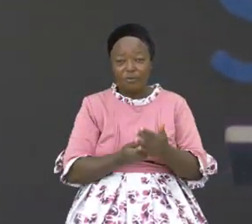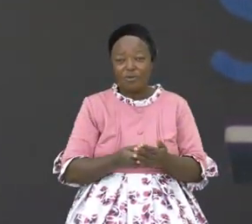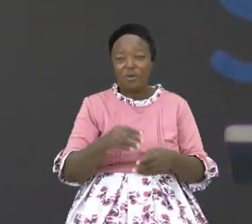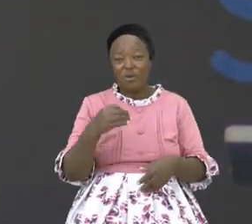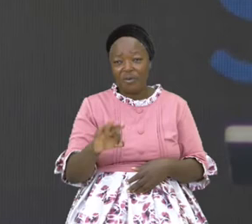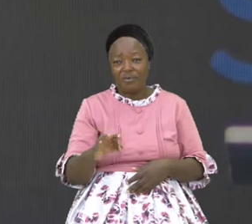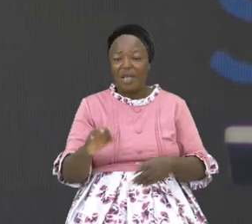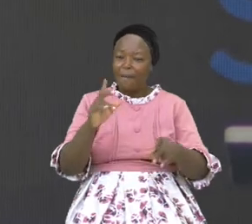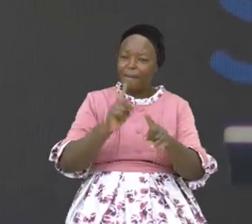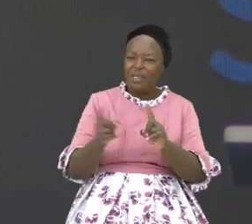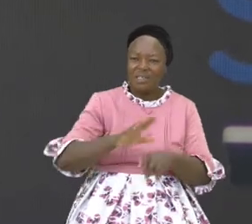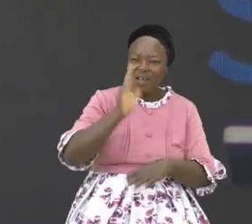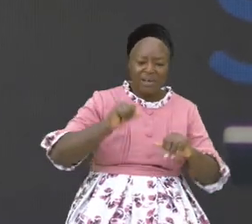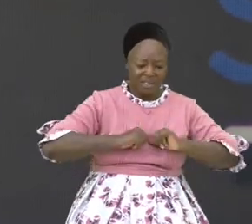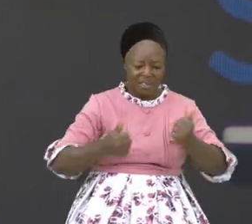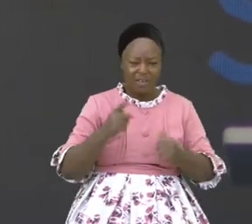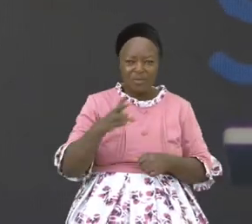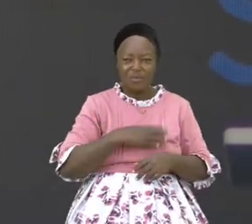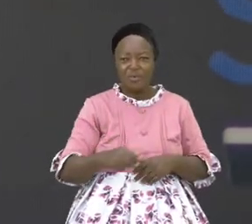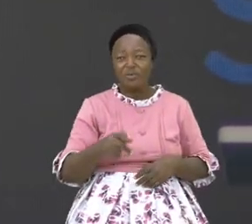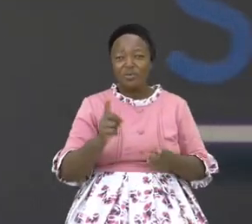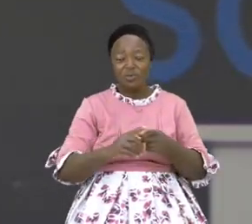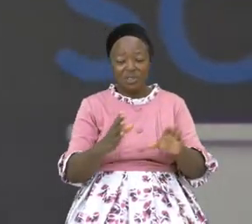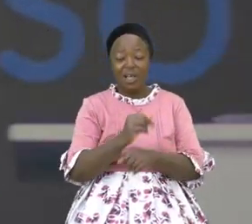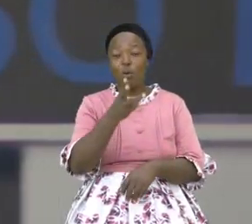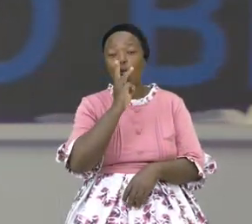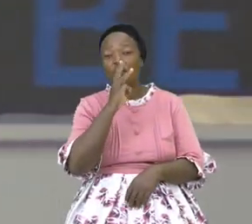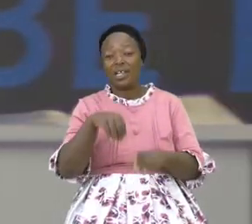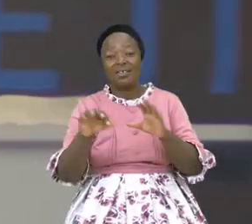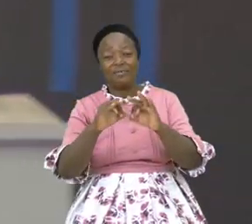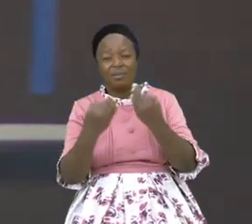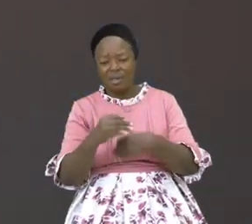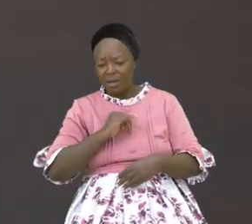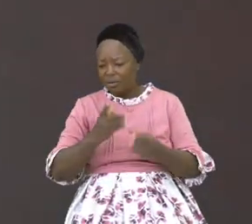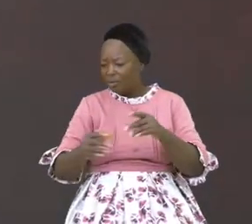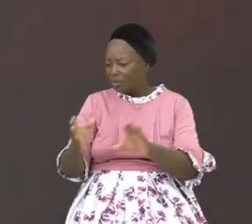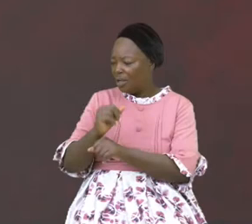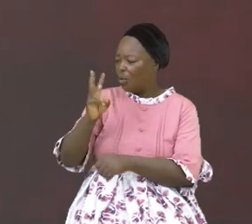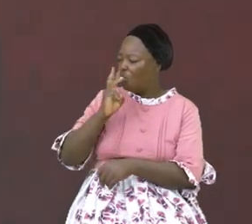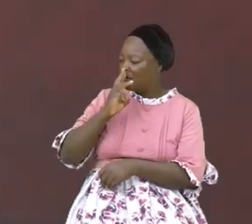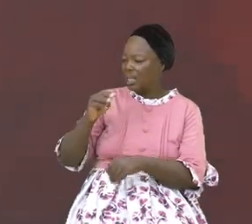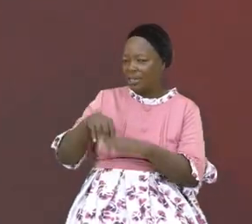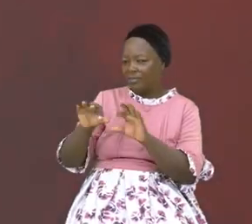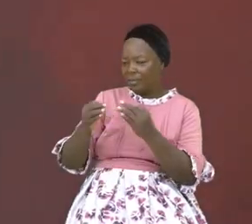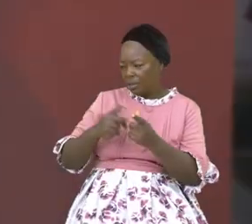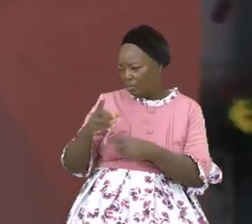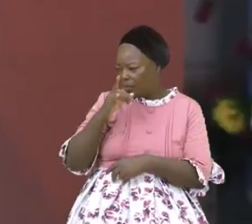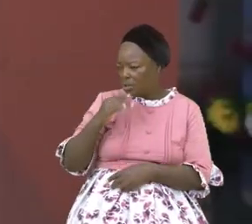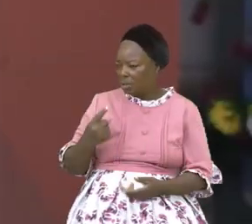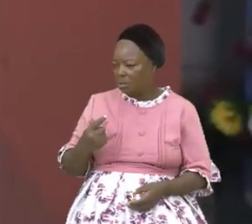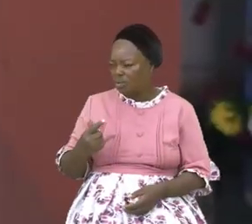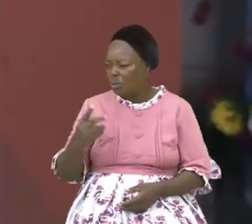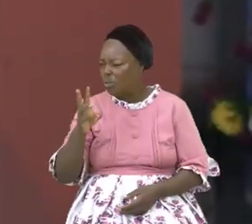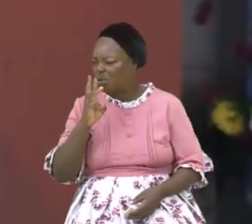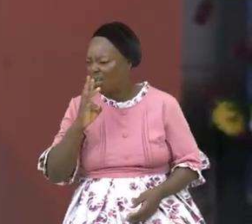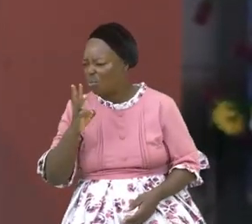but he'll never deny you a drink of water. I want to drink water, and then mommy said, water?